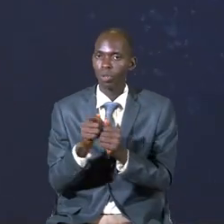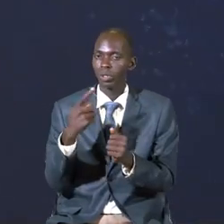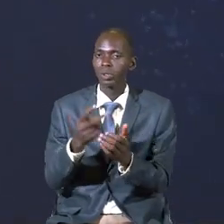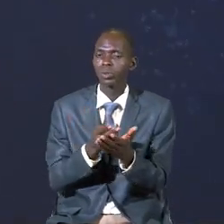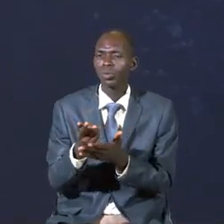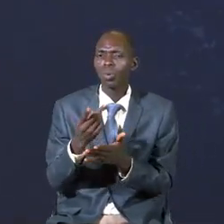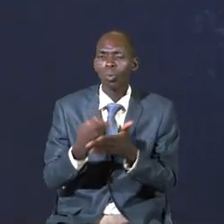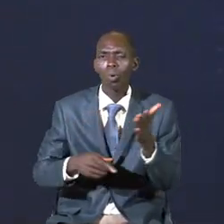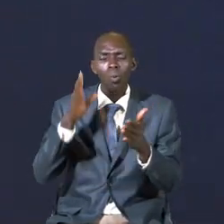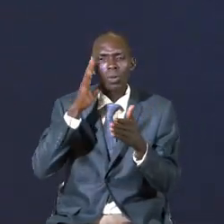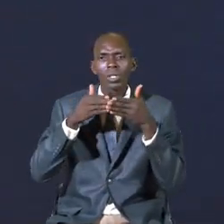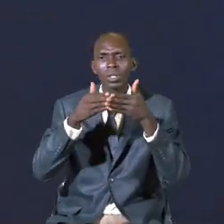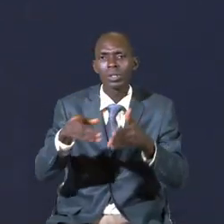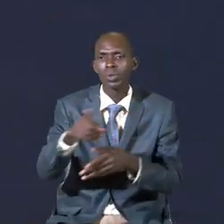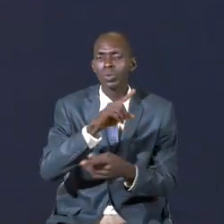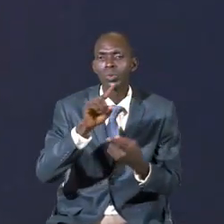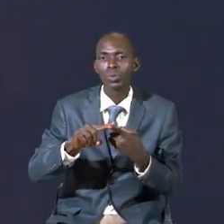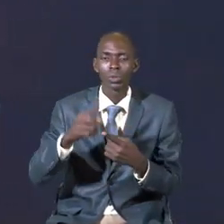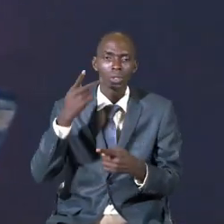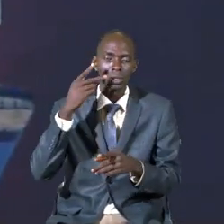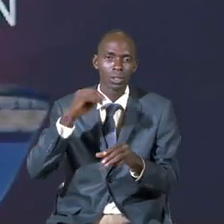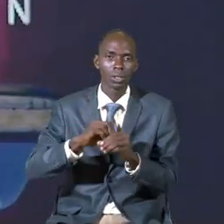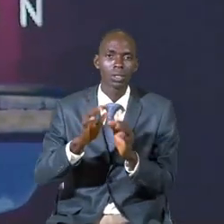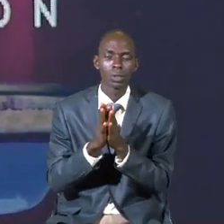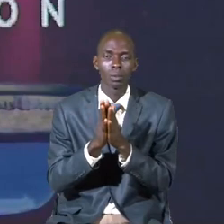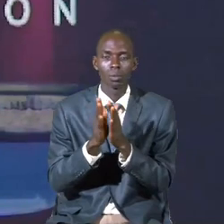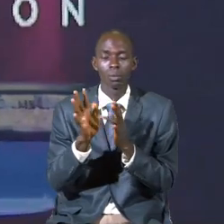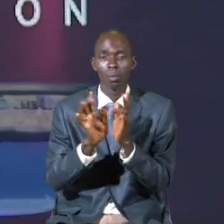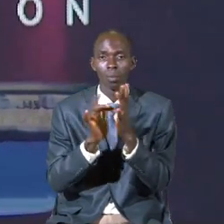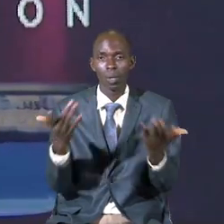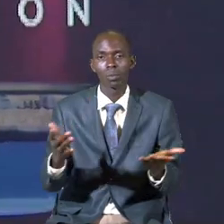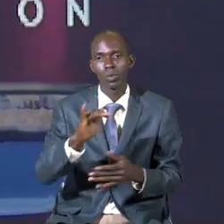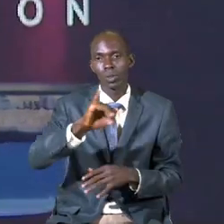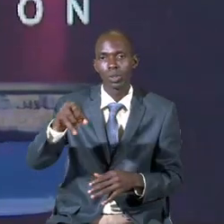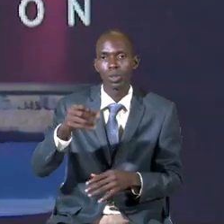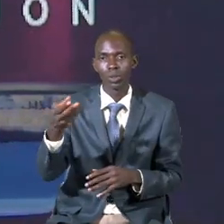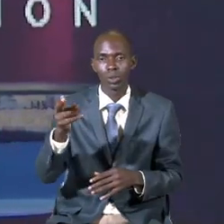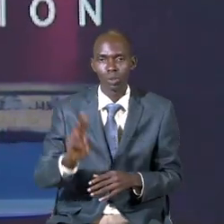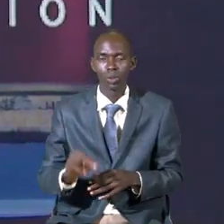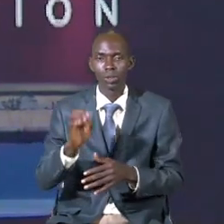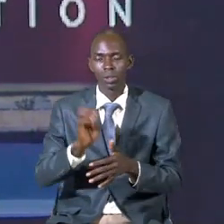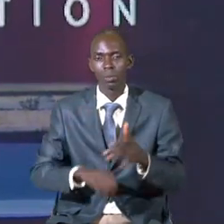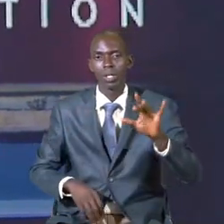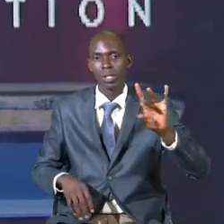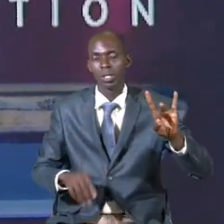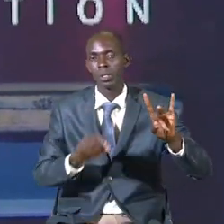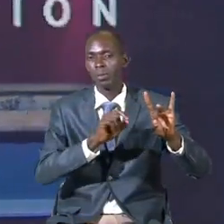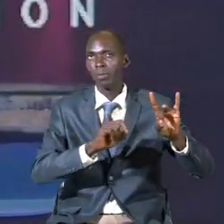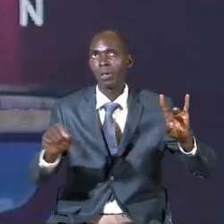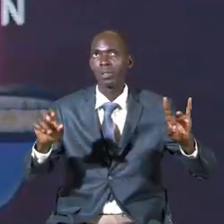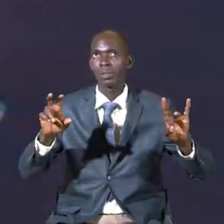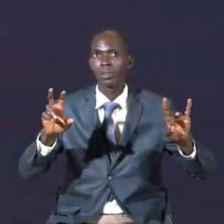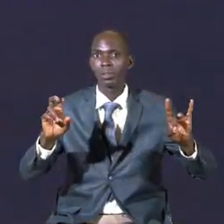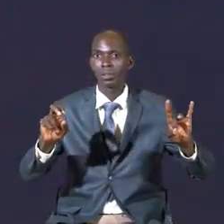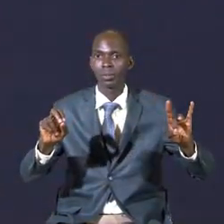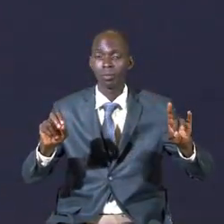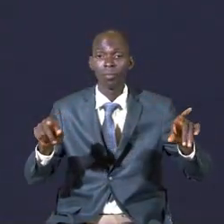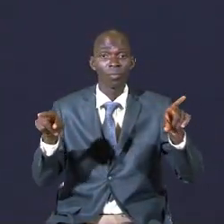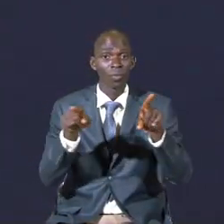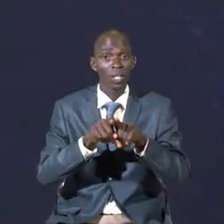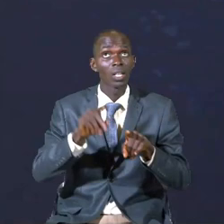to we're coming to john chapter eight a meeting from verse 13. as he speak